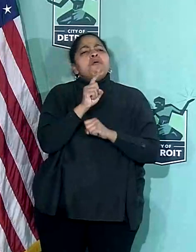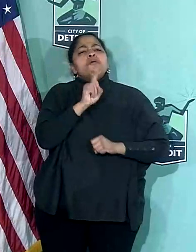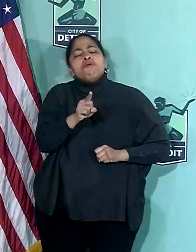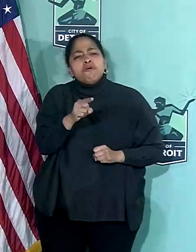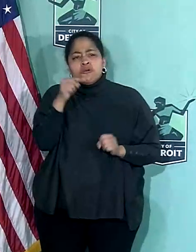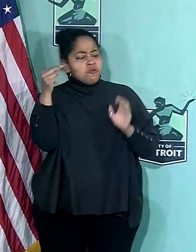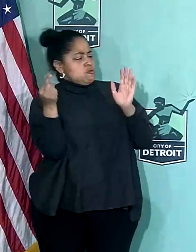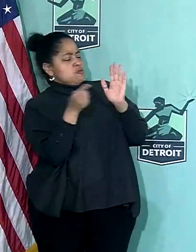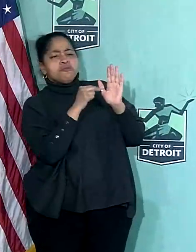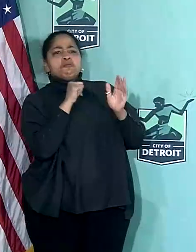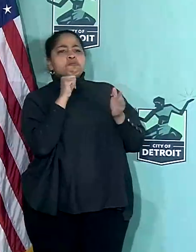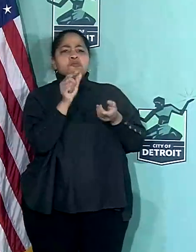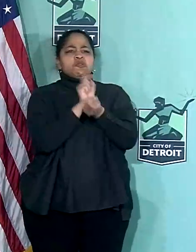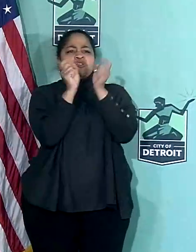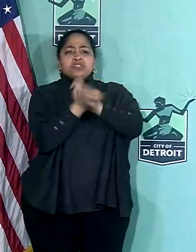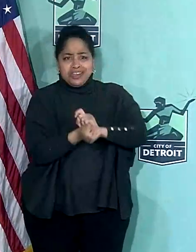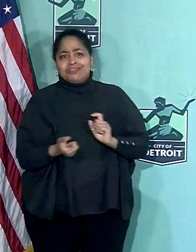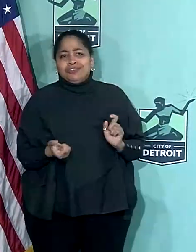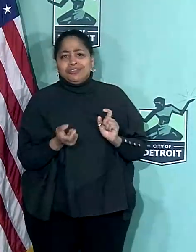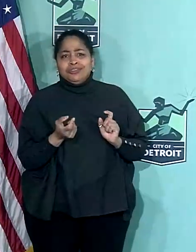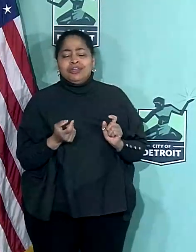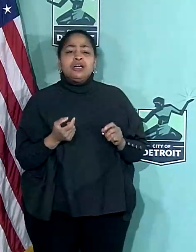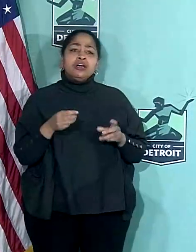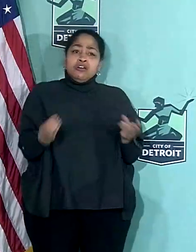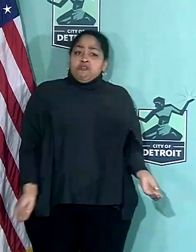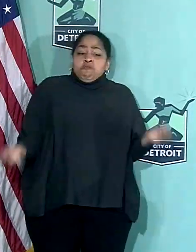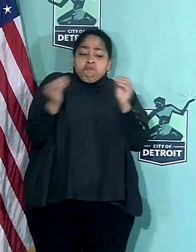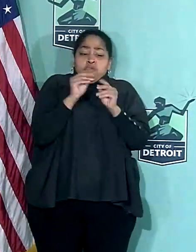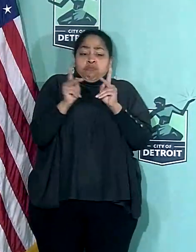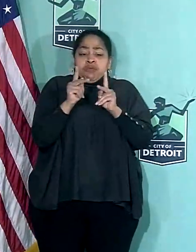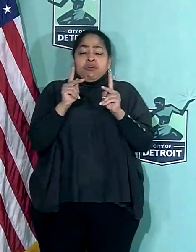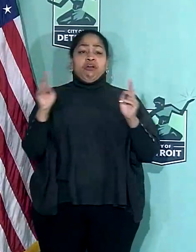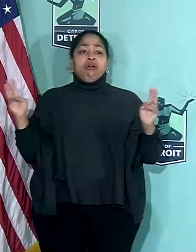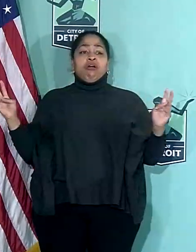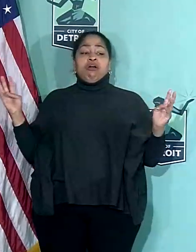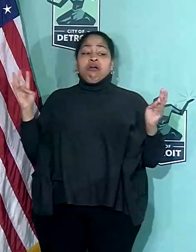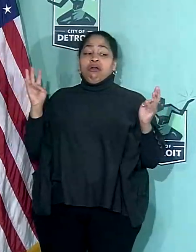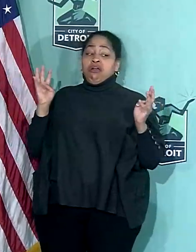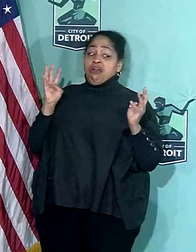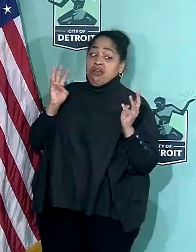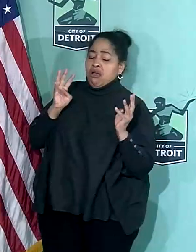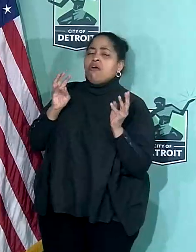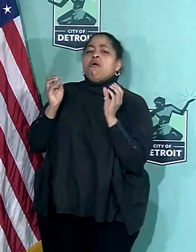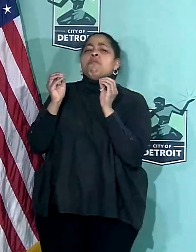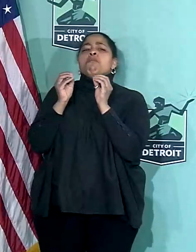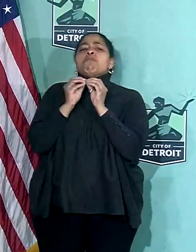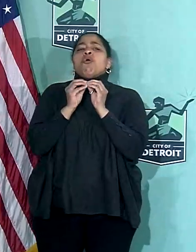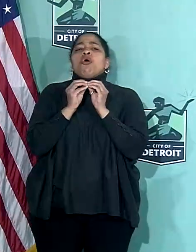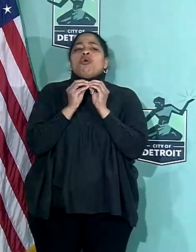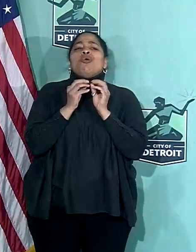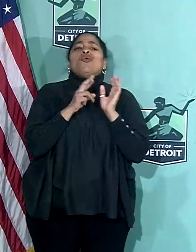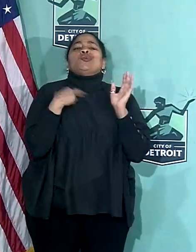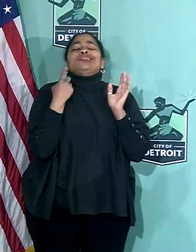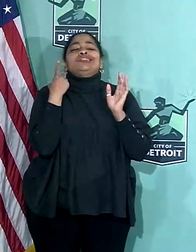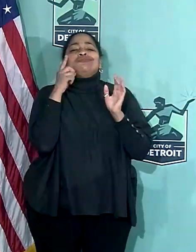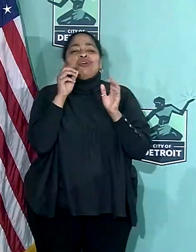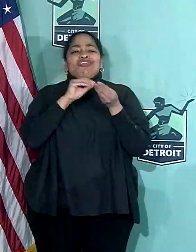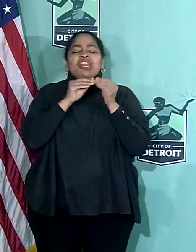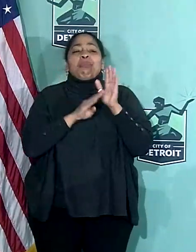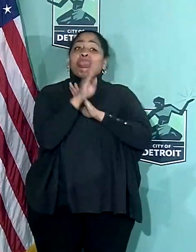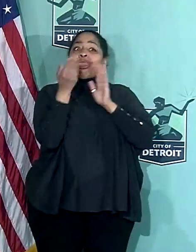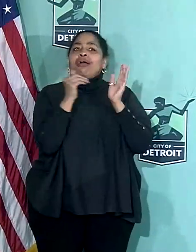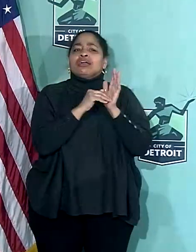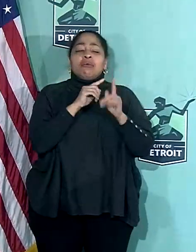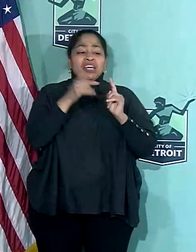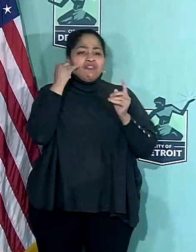this doesn't start to slip on us, because more people congregate together, the more risk this is of spiking again. But if we keep tracking it every single